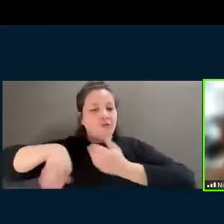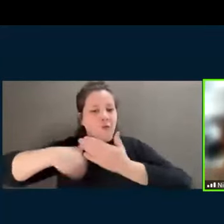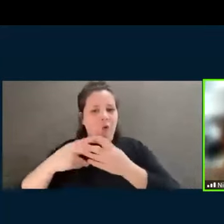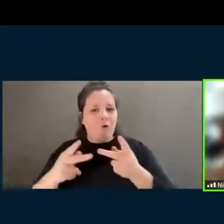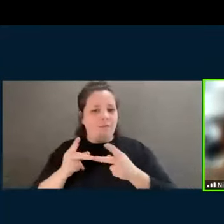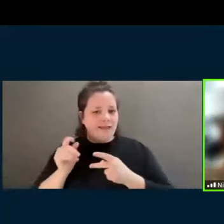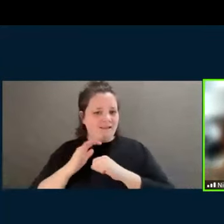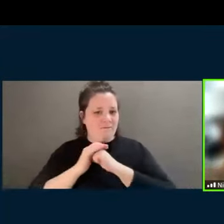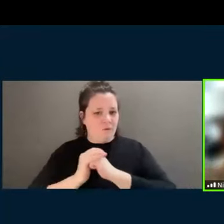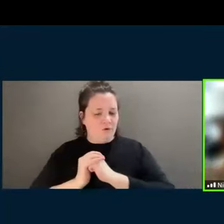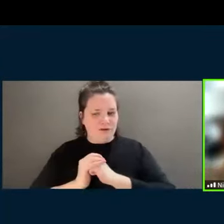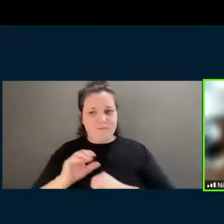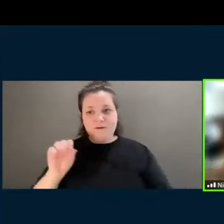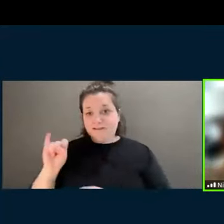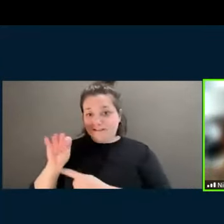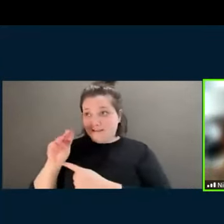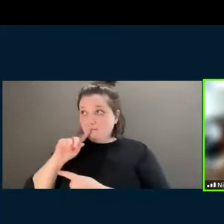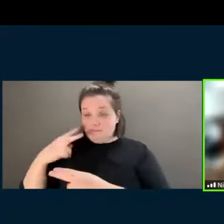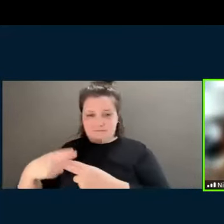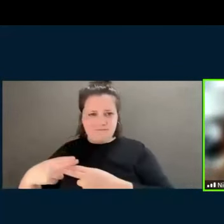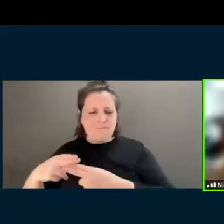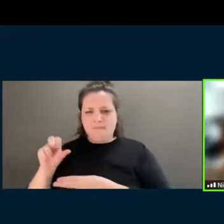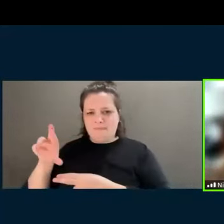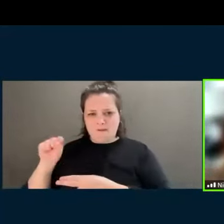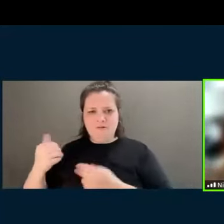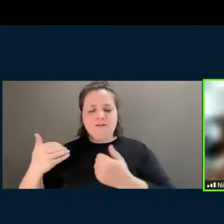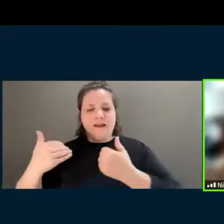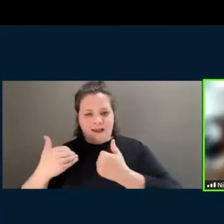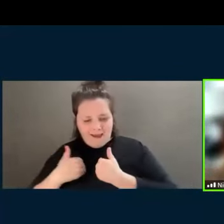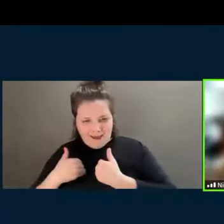As noted by Sim, that they too have opportunities